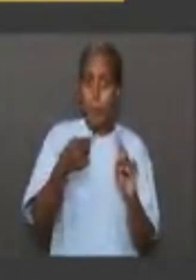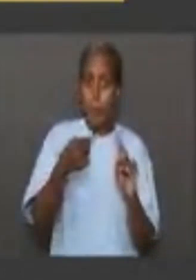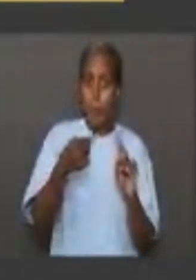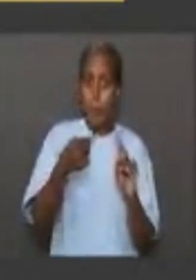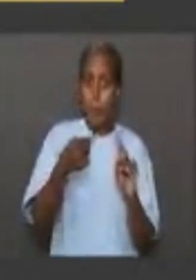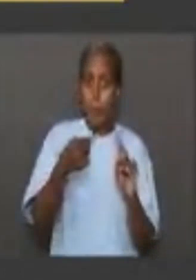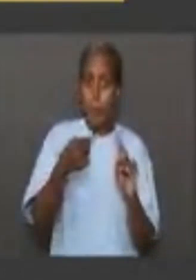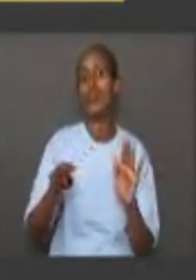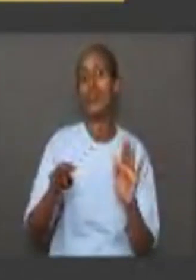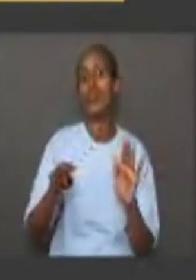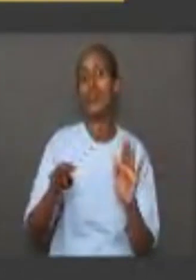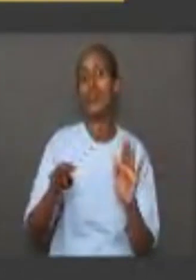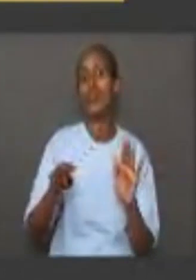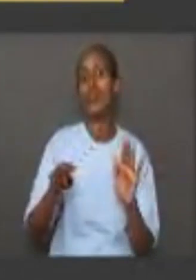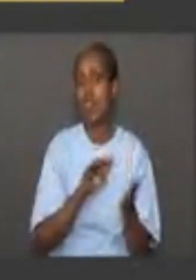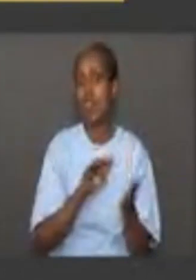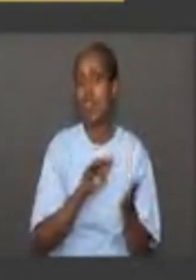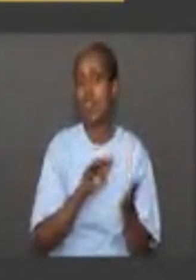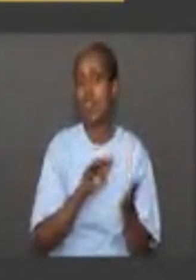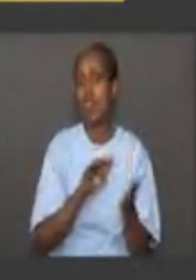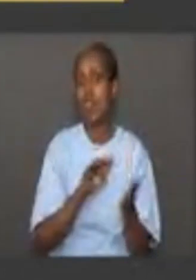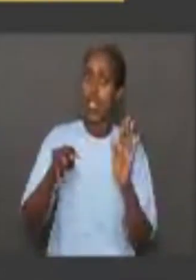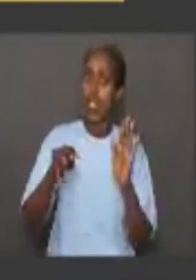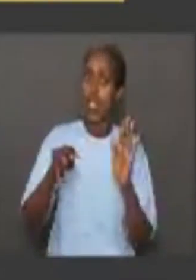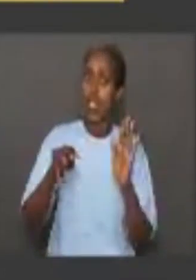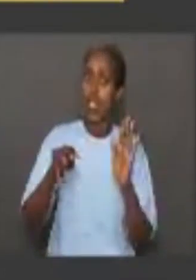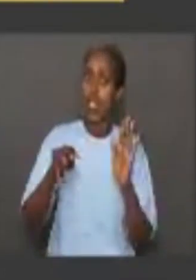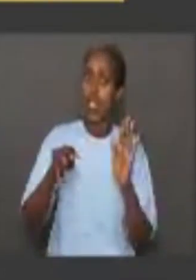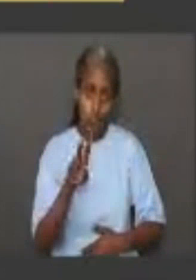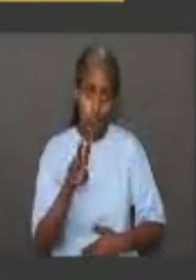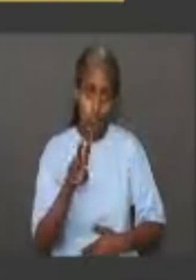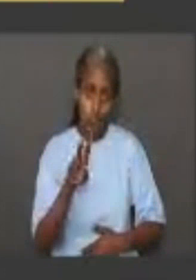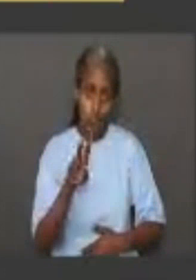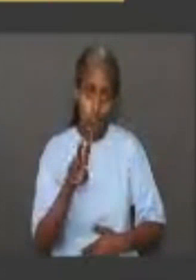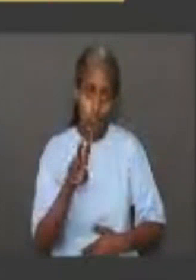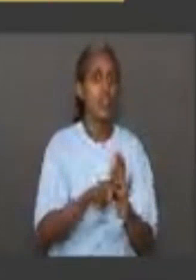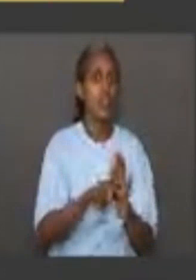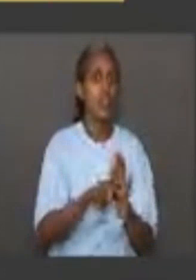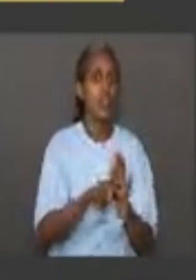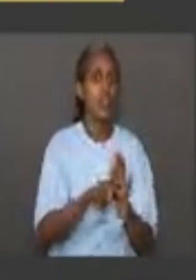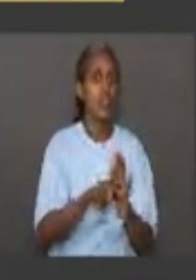negative between -2 and -1.